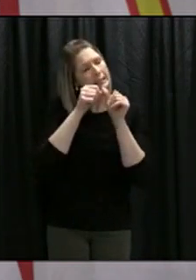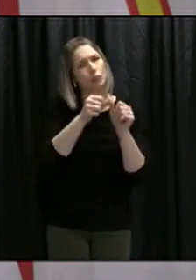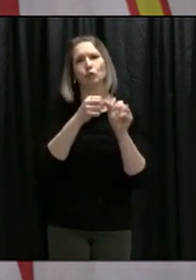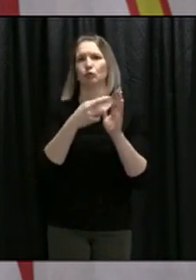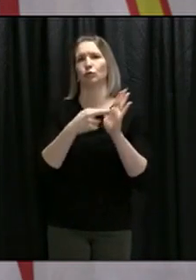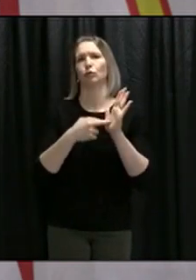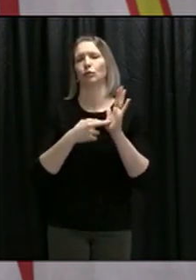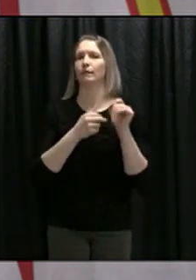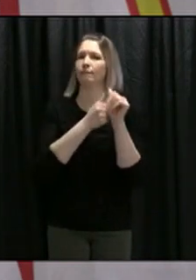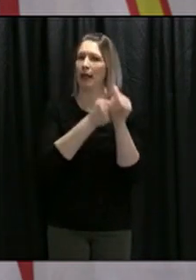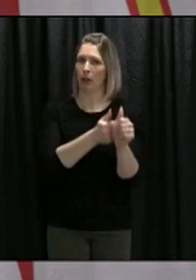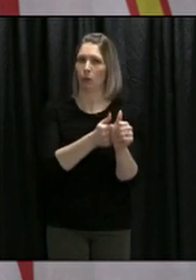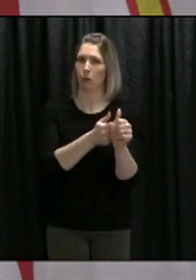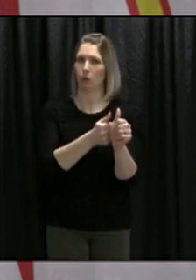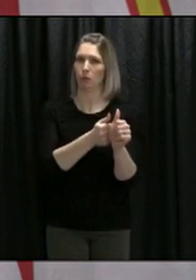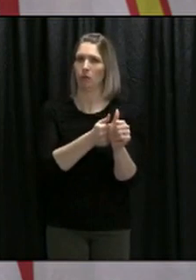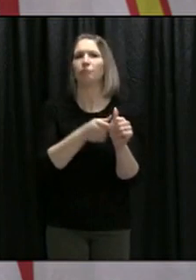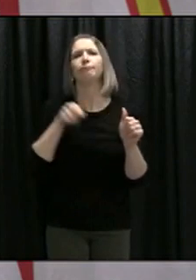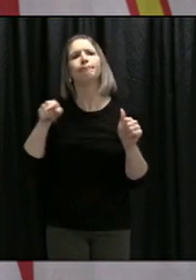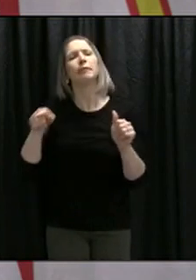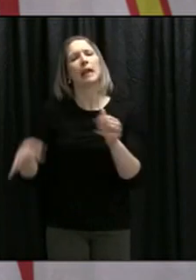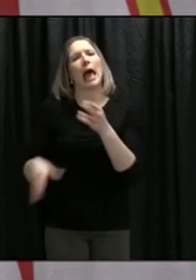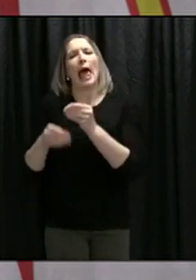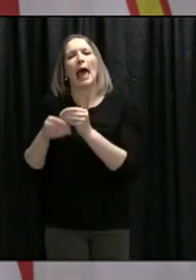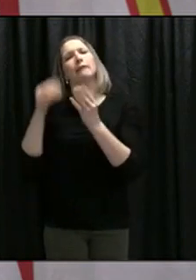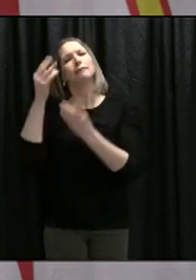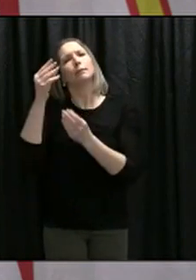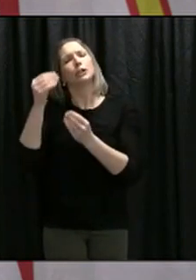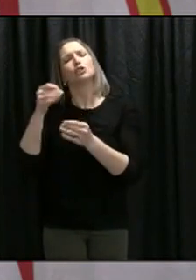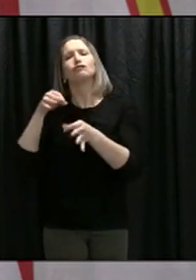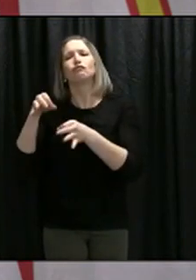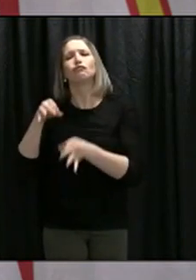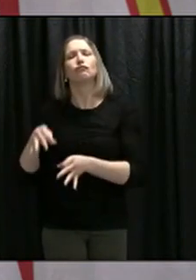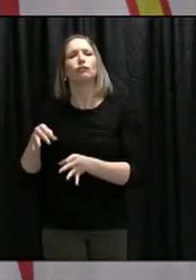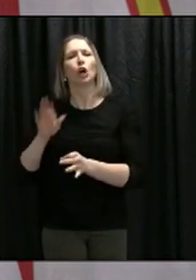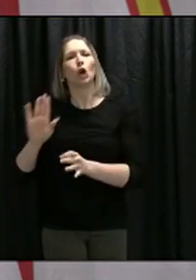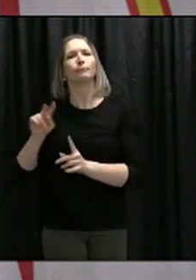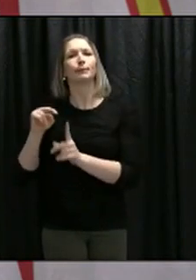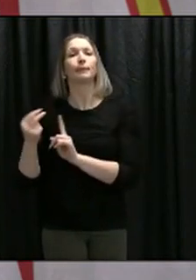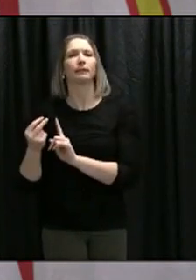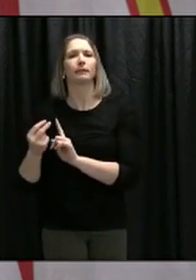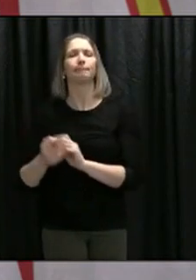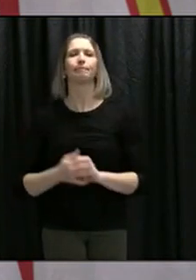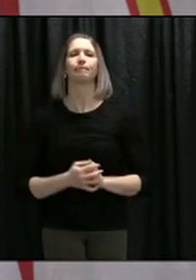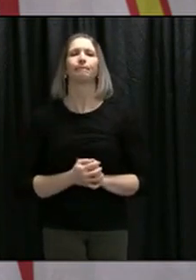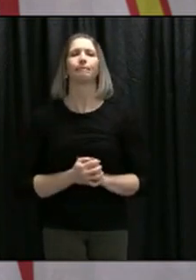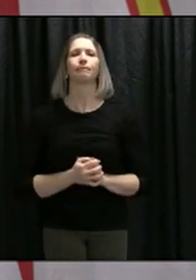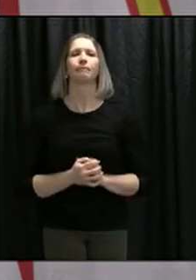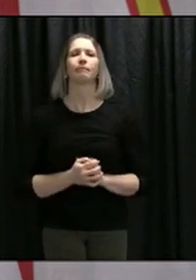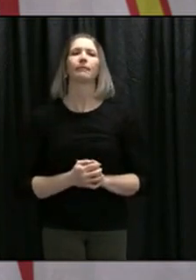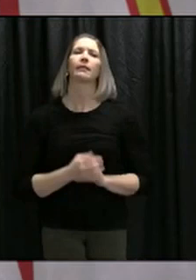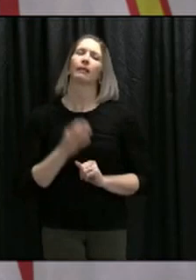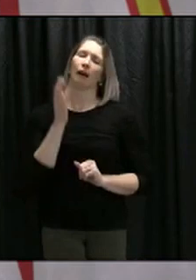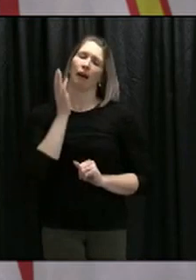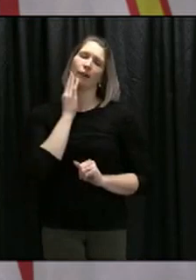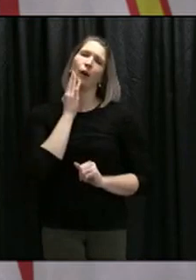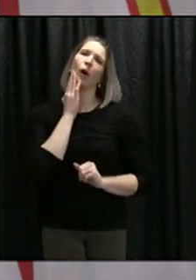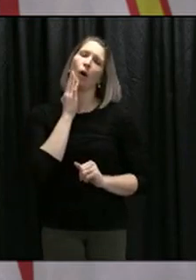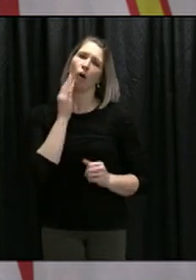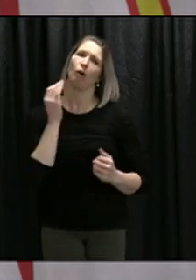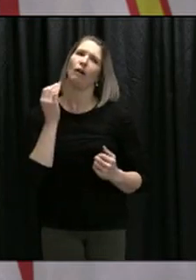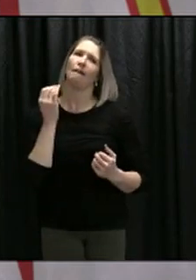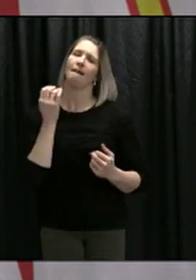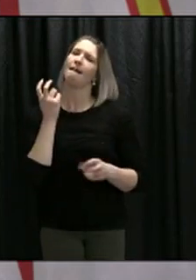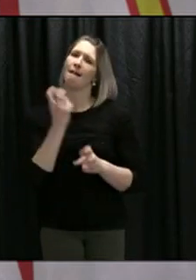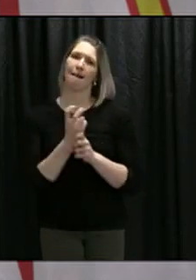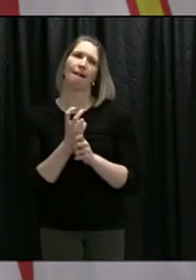are already in place. Now I know many of you are tempted to go outside and roam